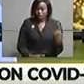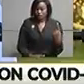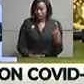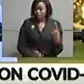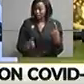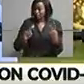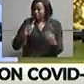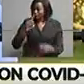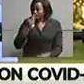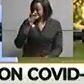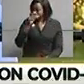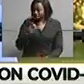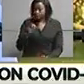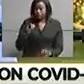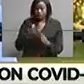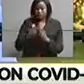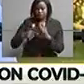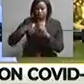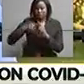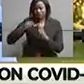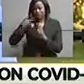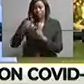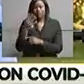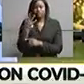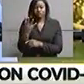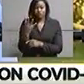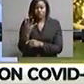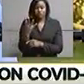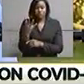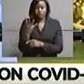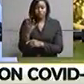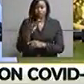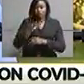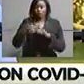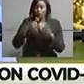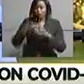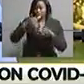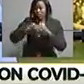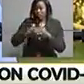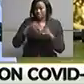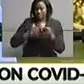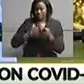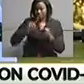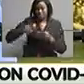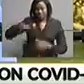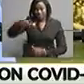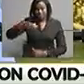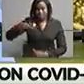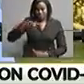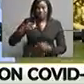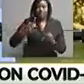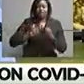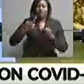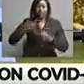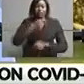The first one, plus the four others in Entebbe area, Entebbe Hospital.